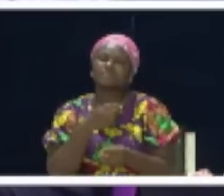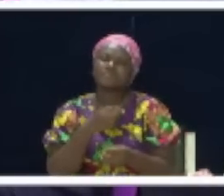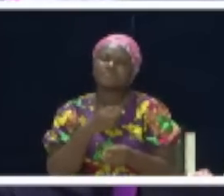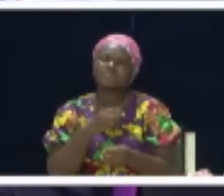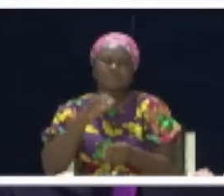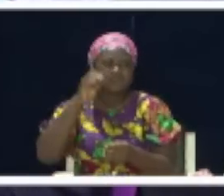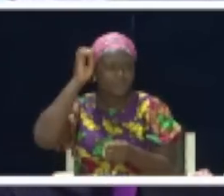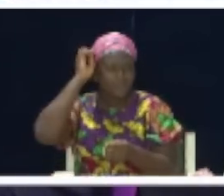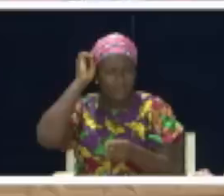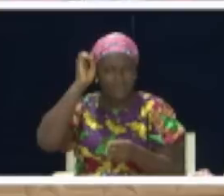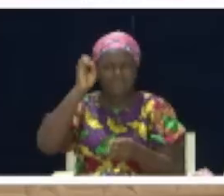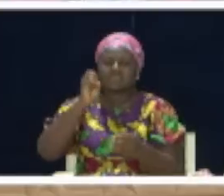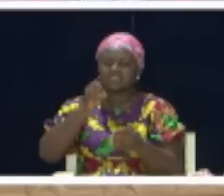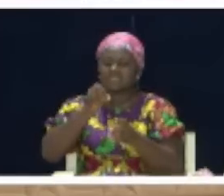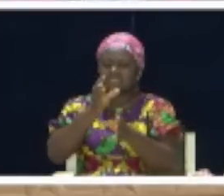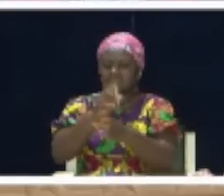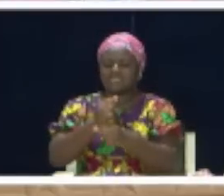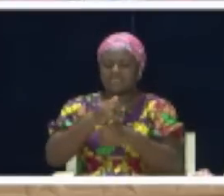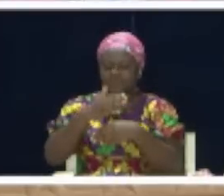he now took bread,